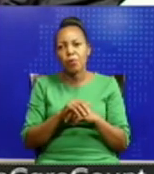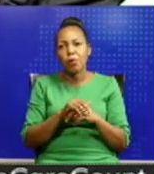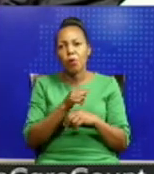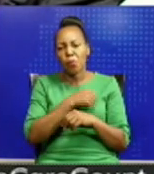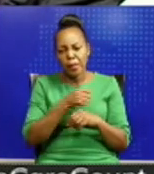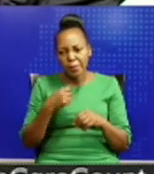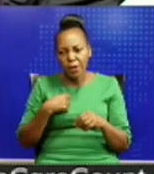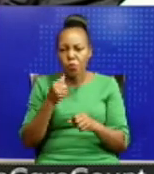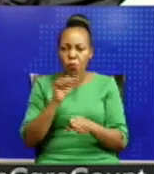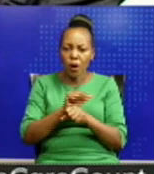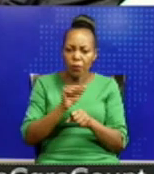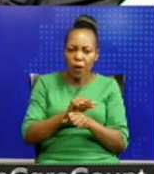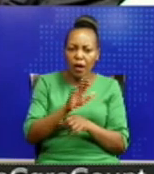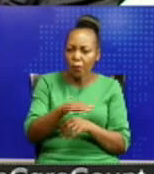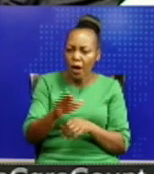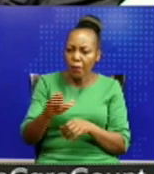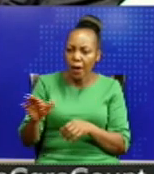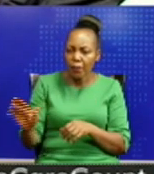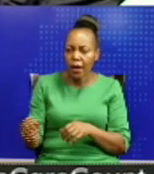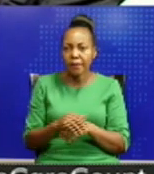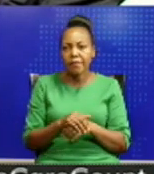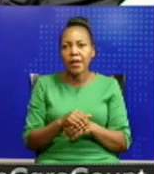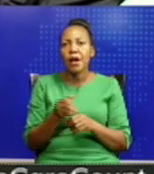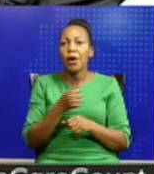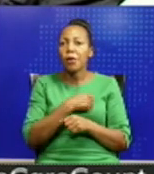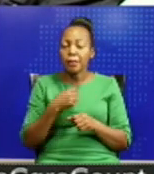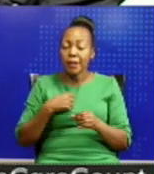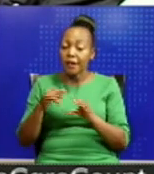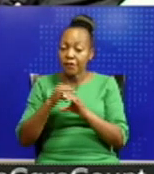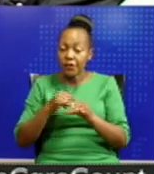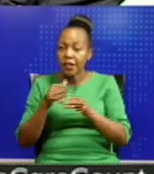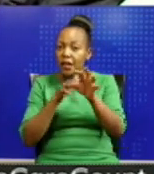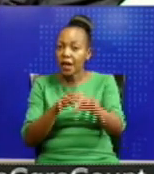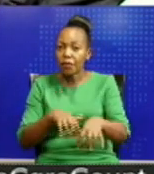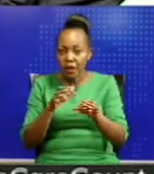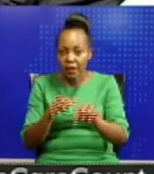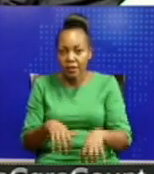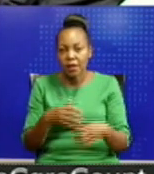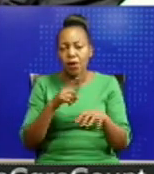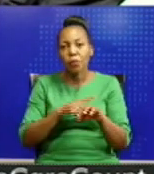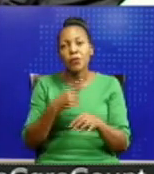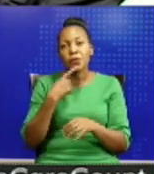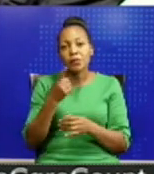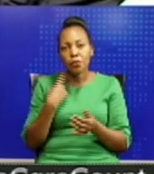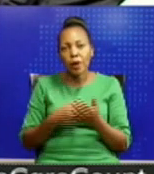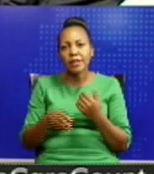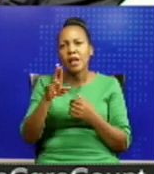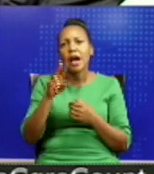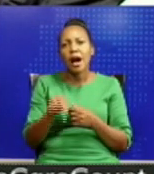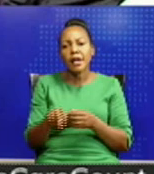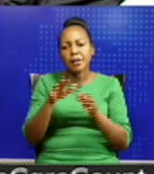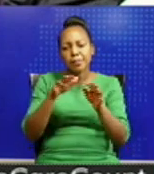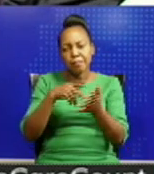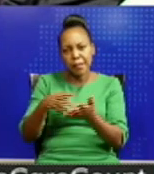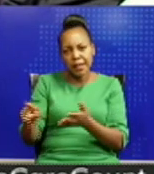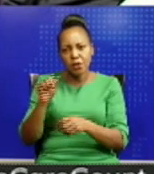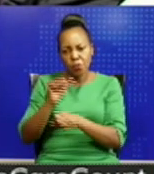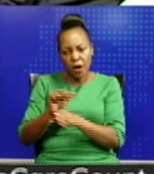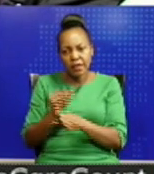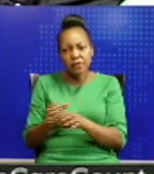in the informal sector? You do know that largely the women are engaged in agriculture. So if you're talking about unpaid care work, does it stretch to the